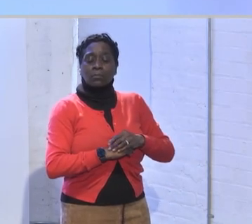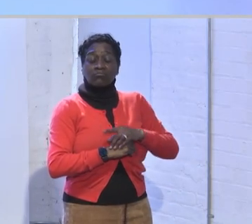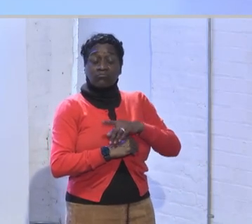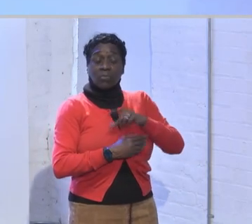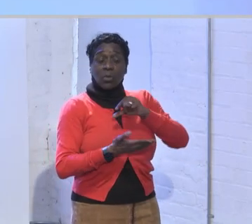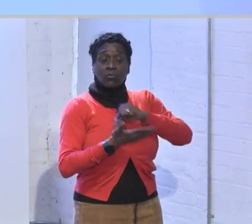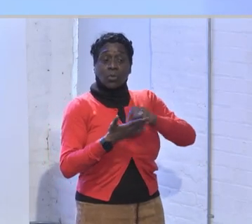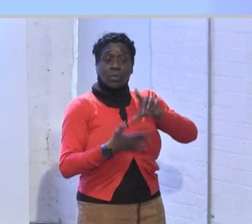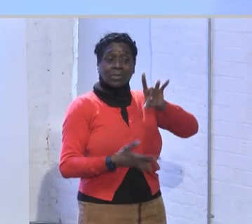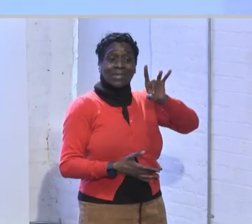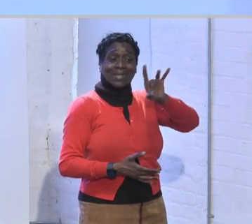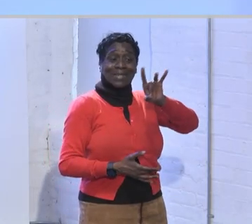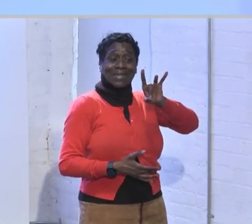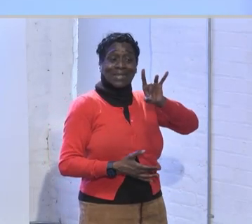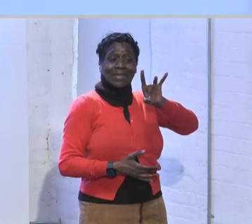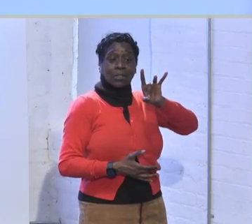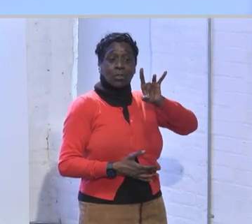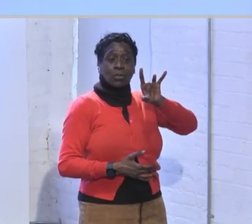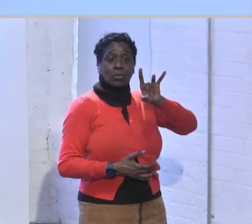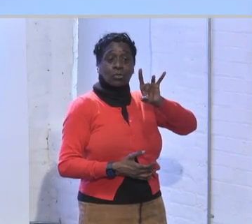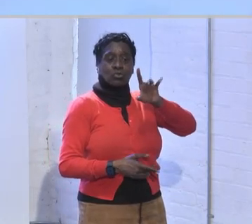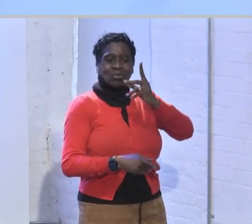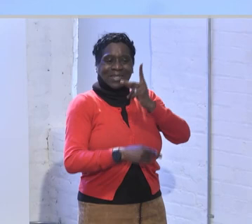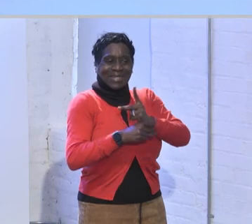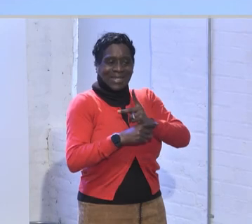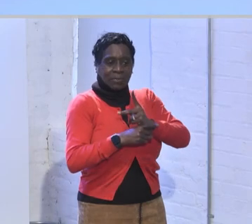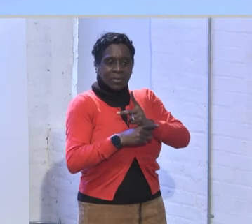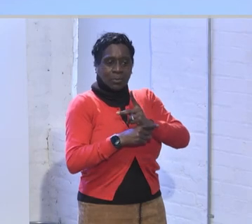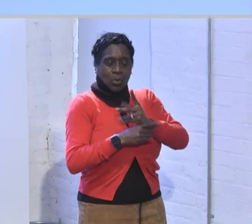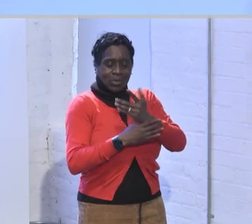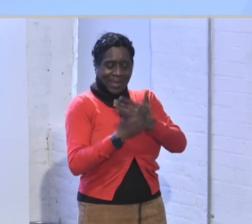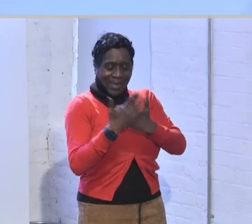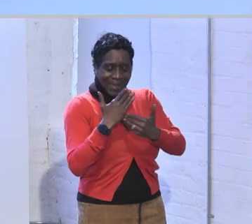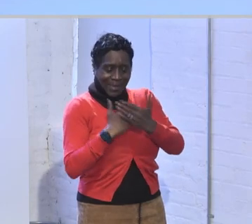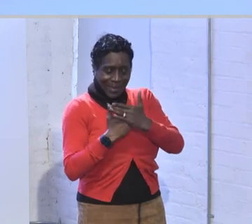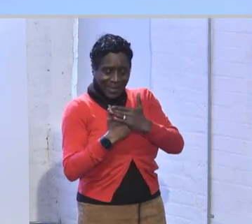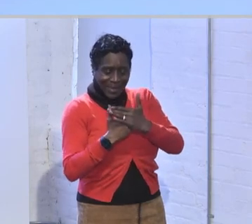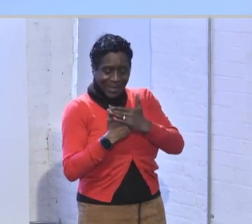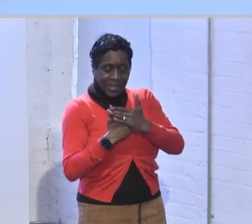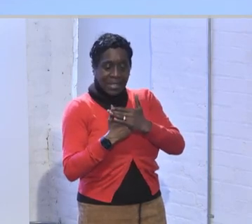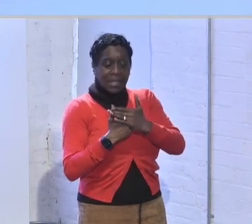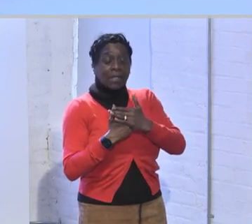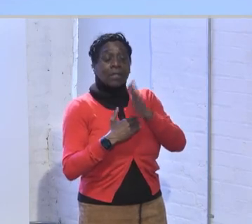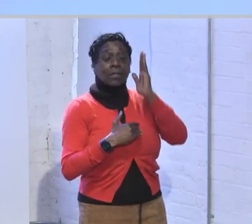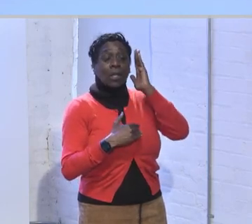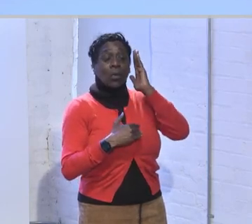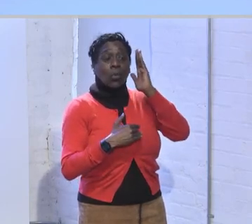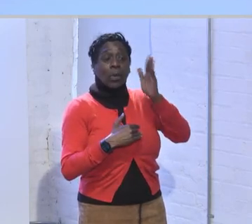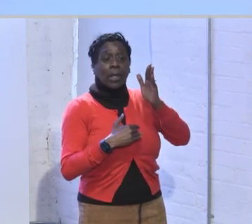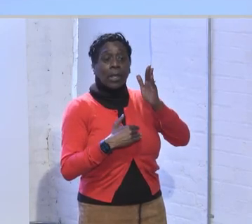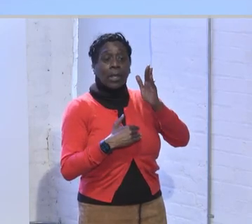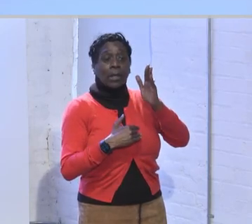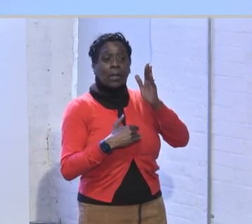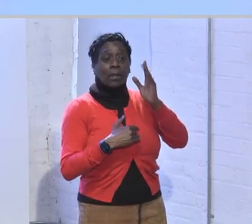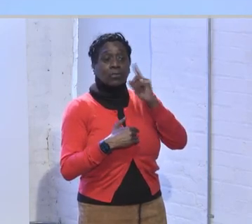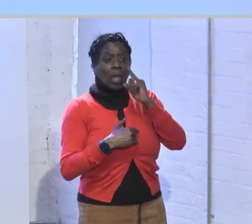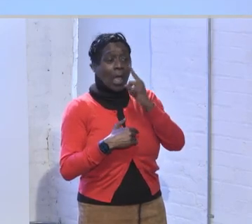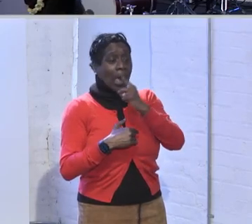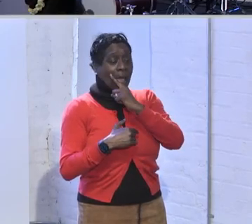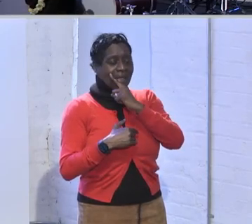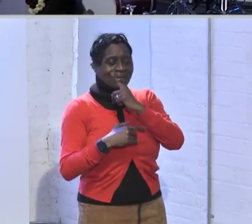verse 8, notice verse 8, thou shalt bind them for a sign upon thine hand and they shall be as frontlets between thine eyes.